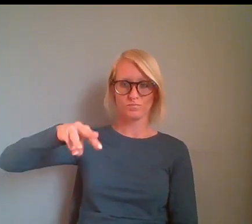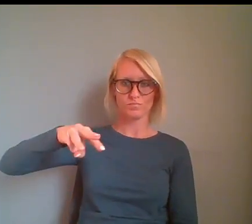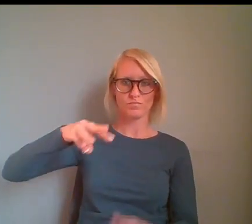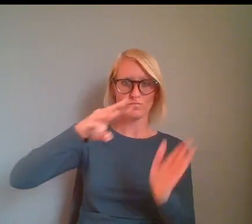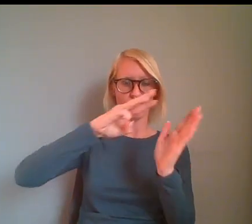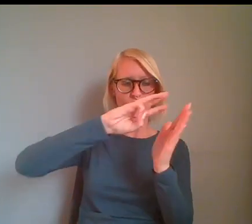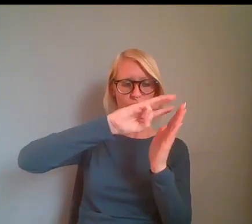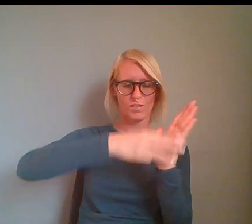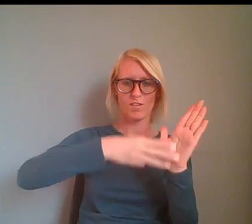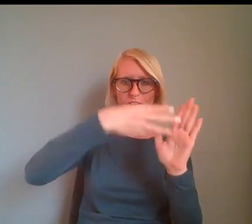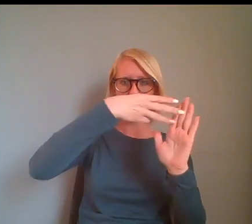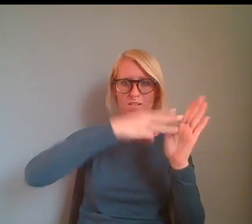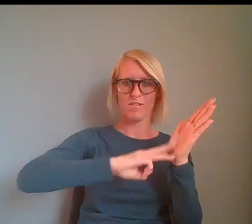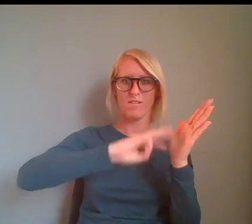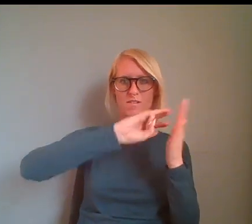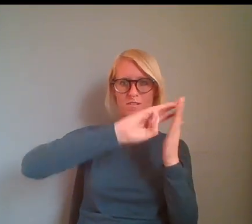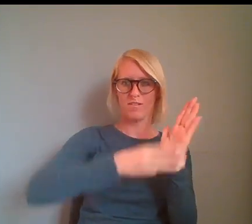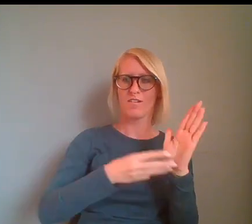they?